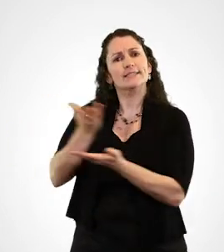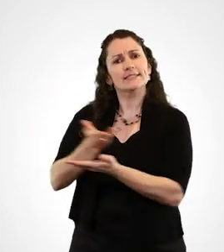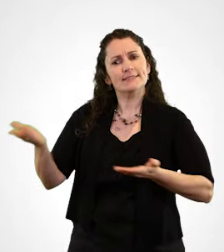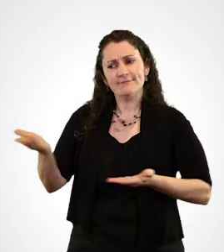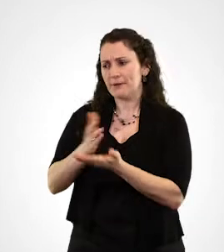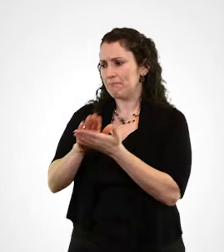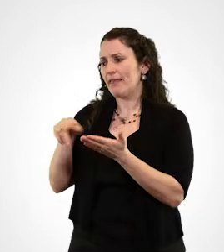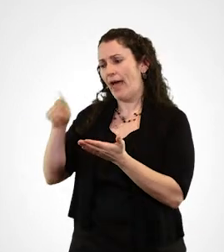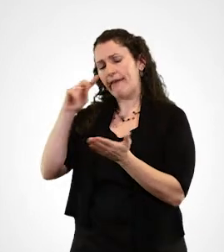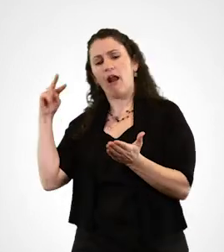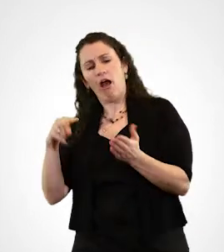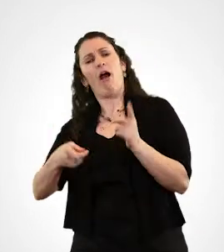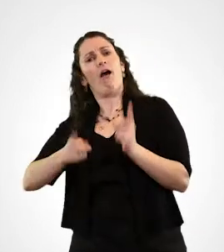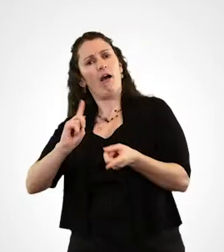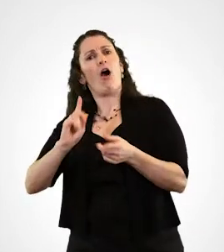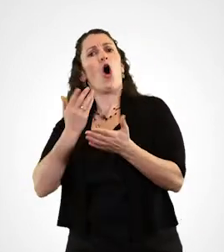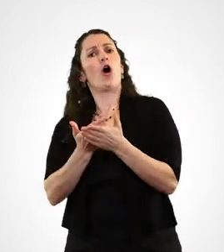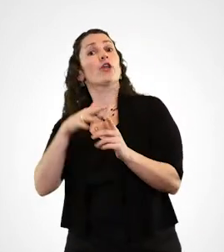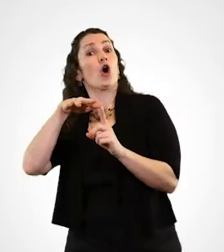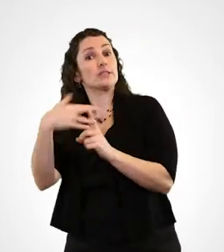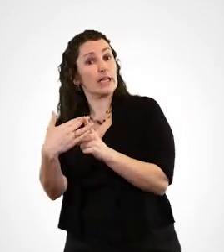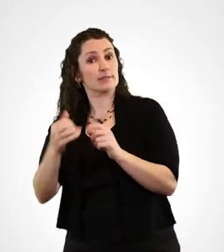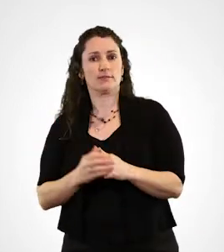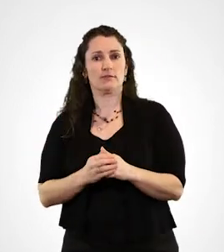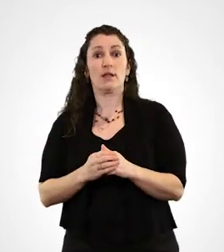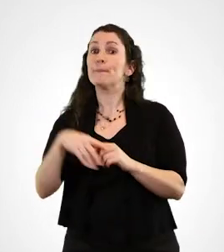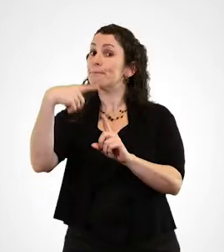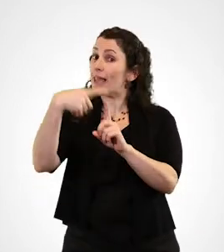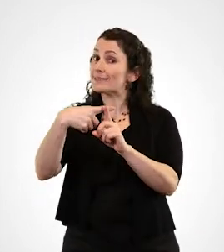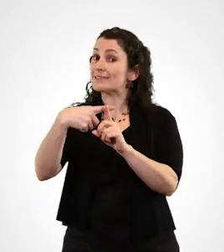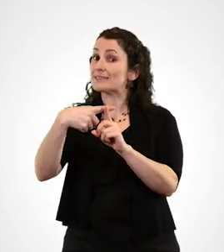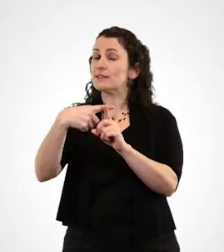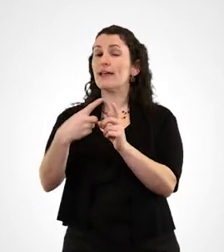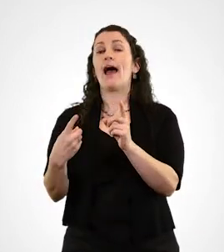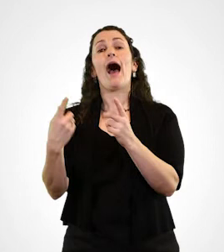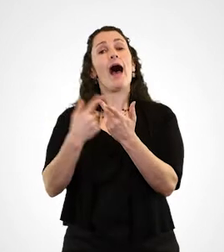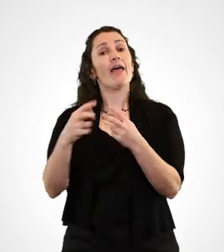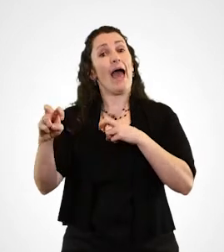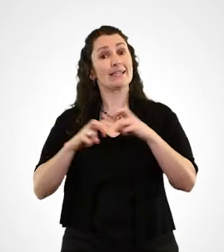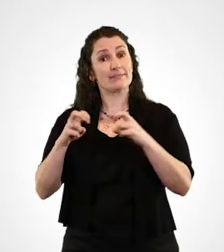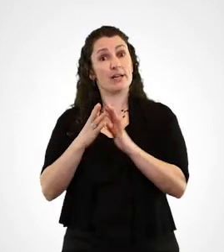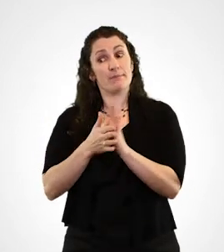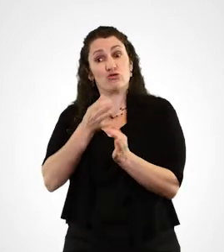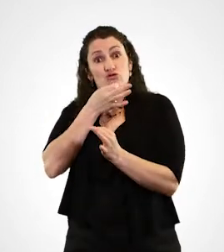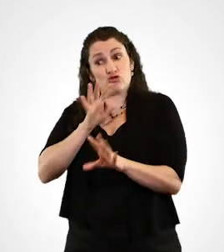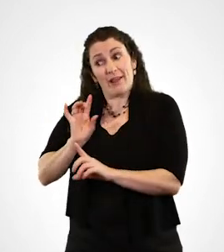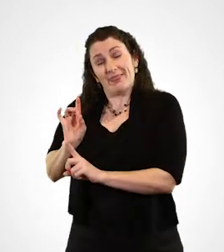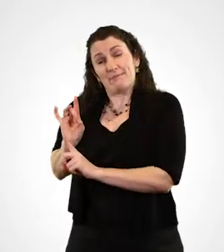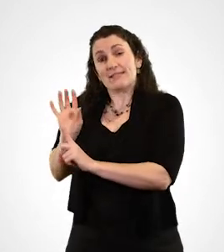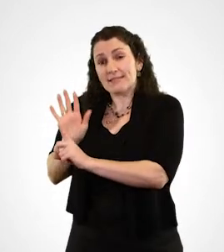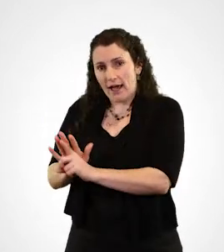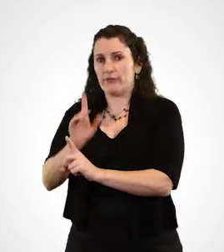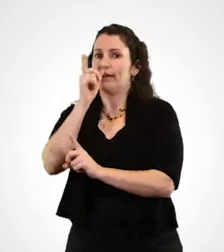the words into a context for the children, and activities that allow children to use the target